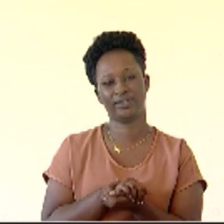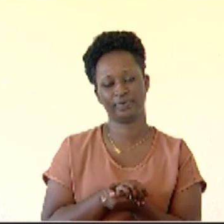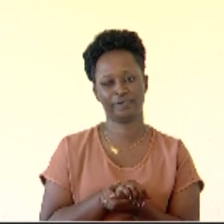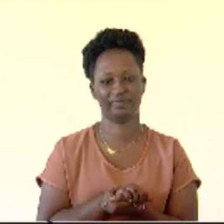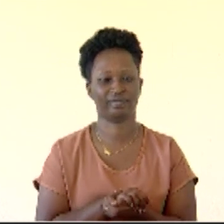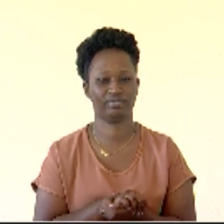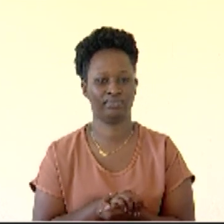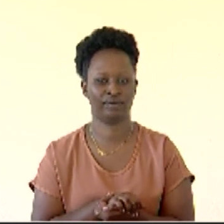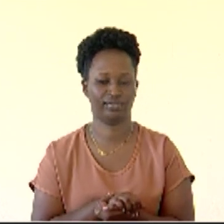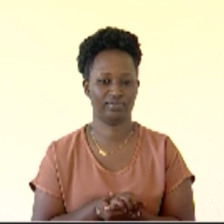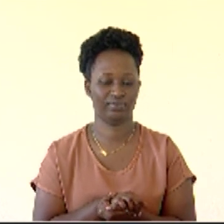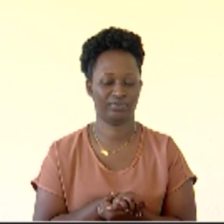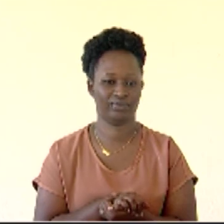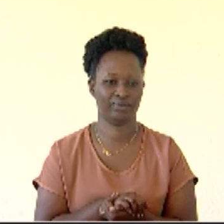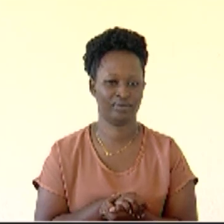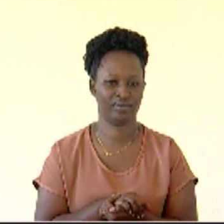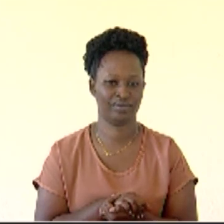still strong.